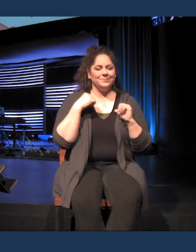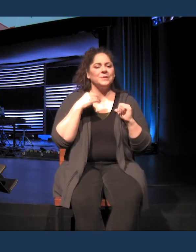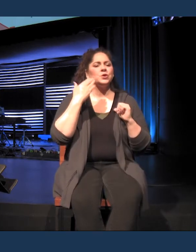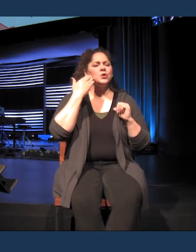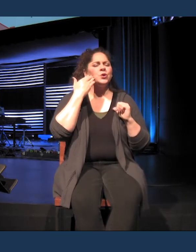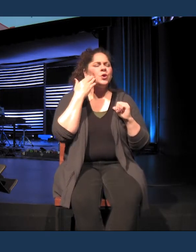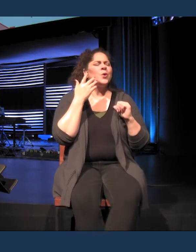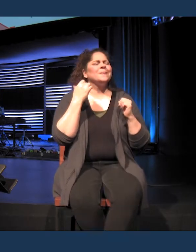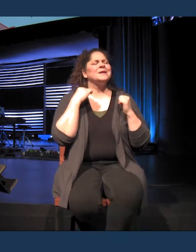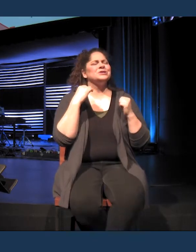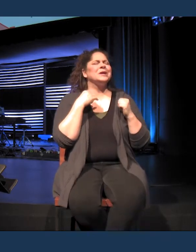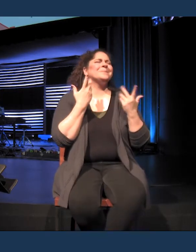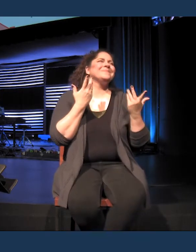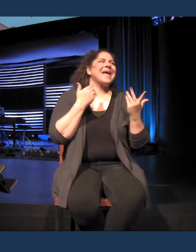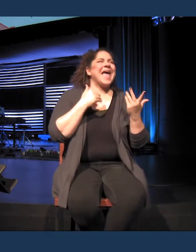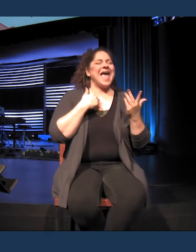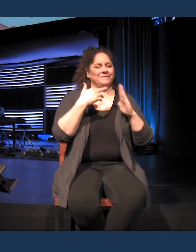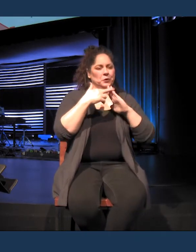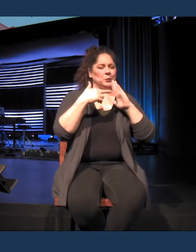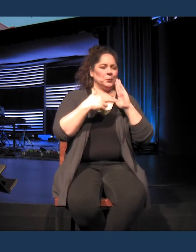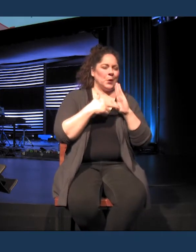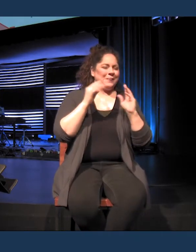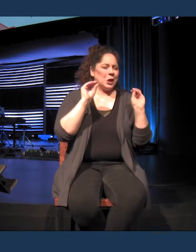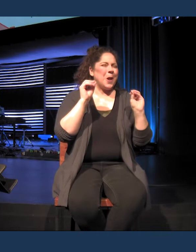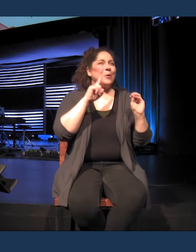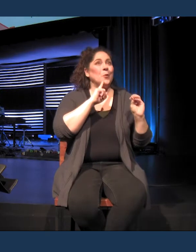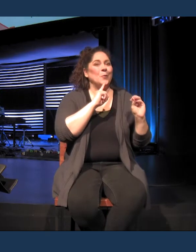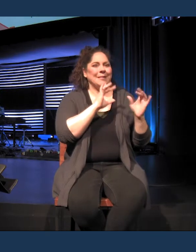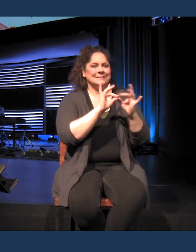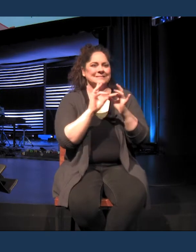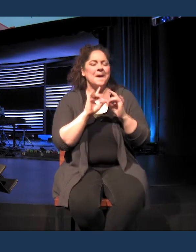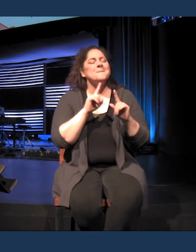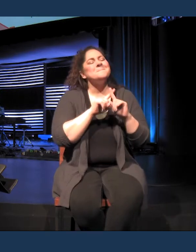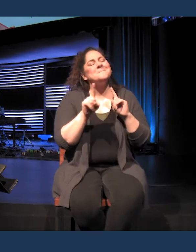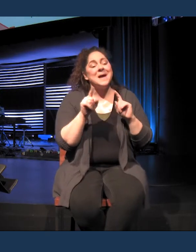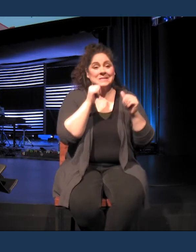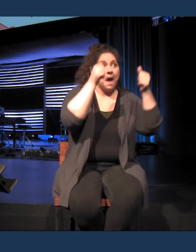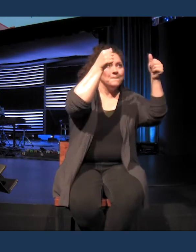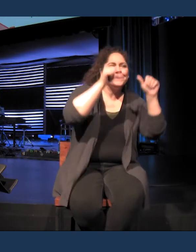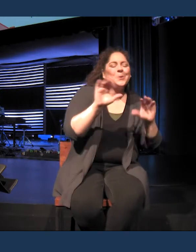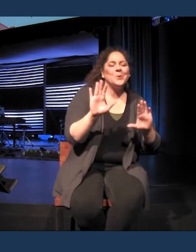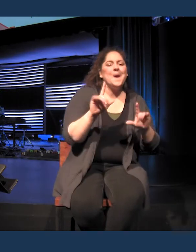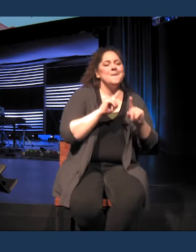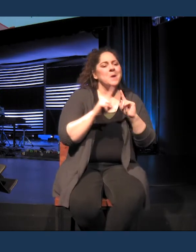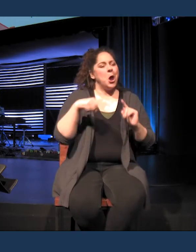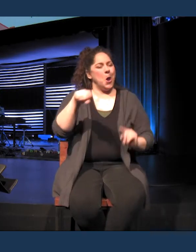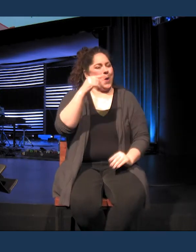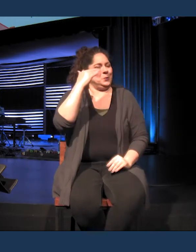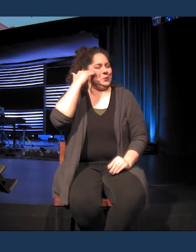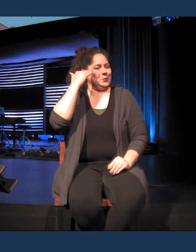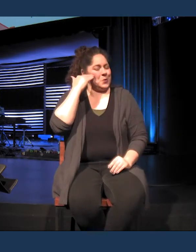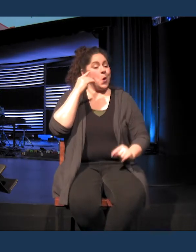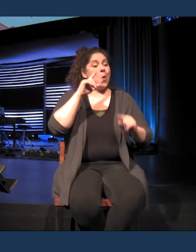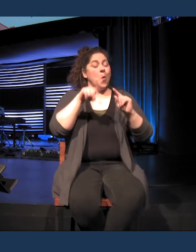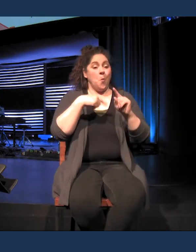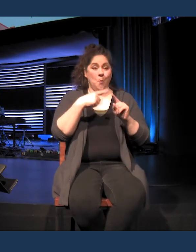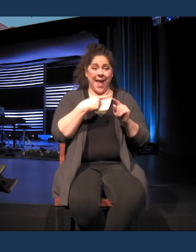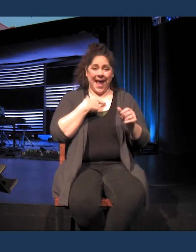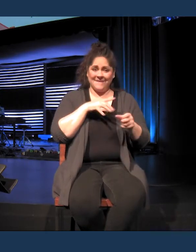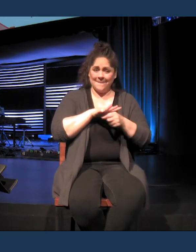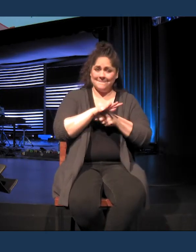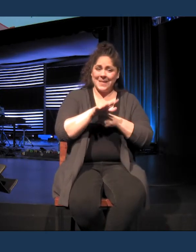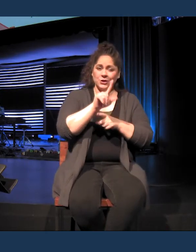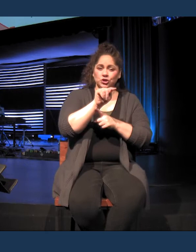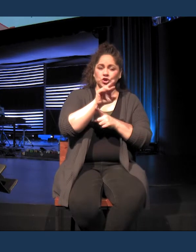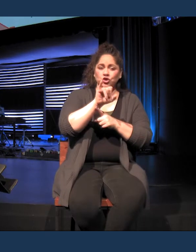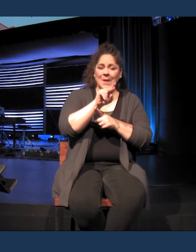gym, there's this unspoken rule when you're on a treadmill, that as long as there are plenty of treadmills, you do every other one, right?